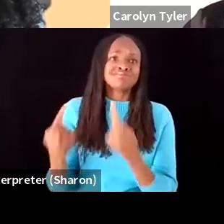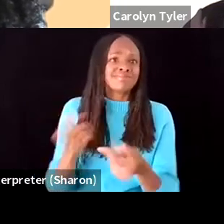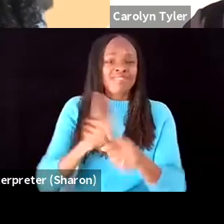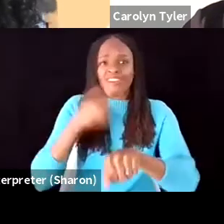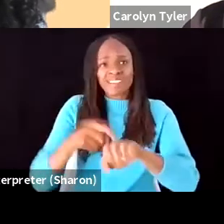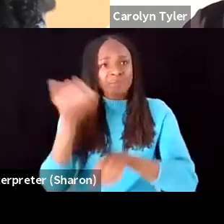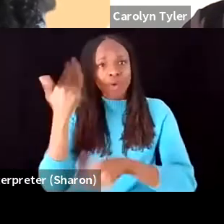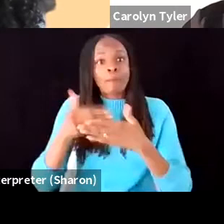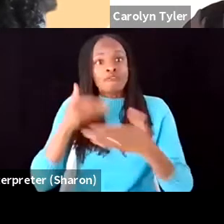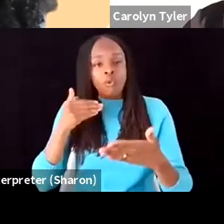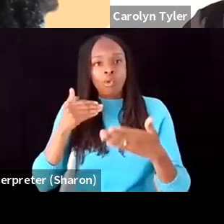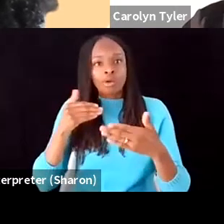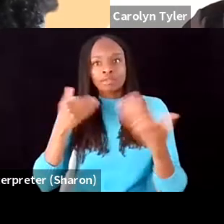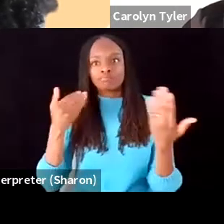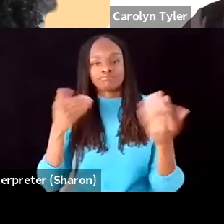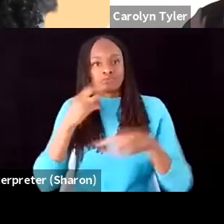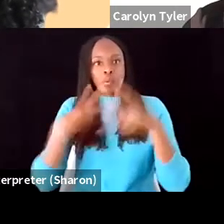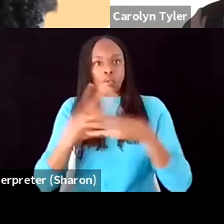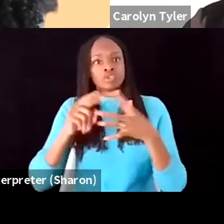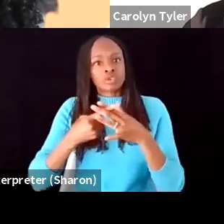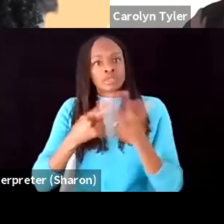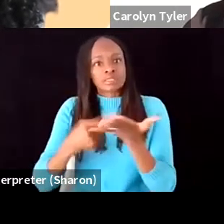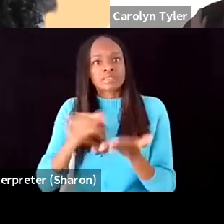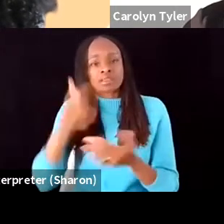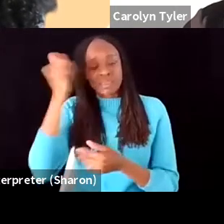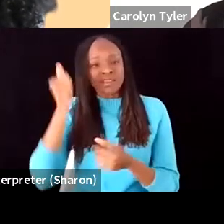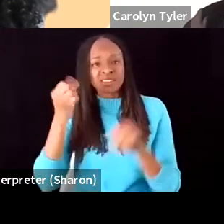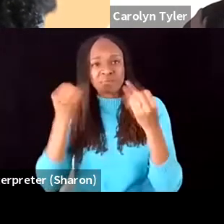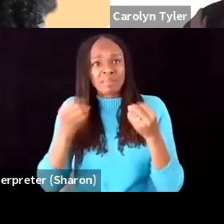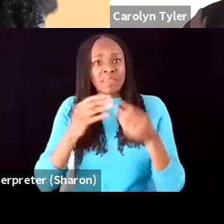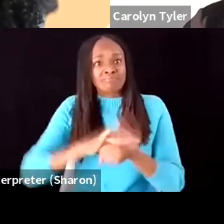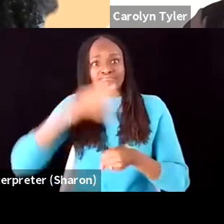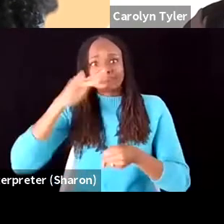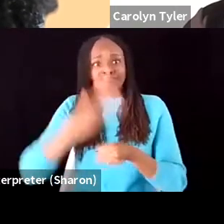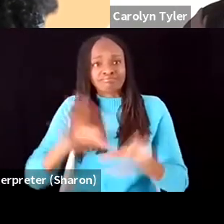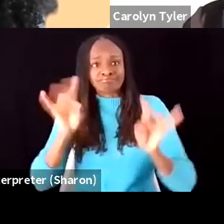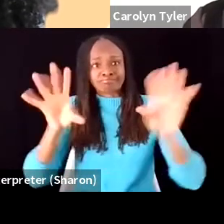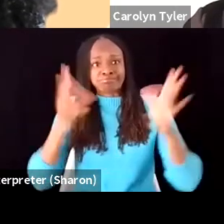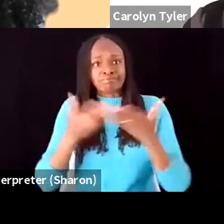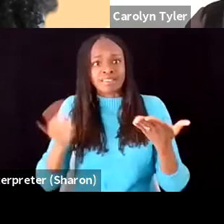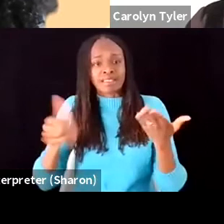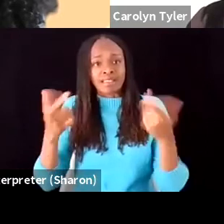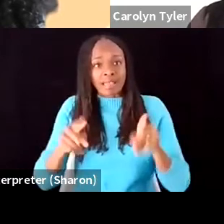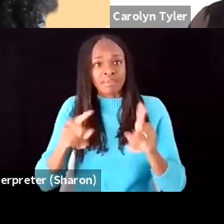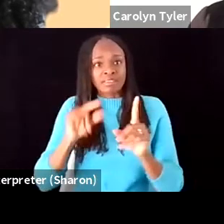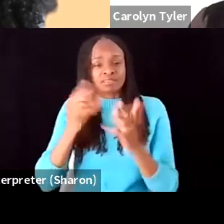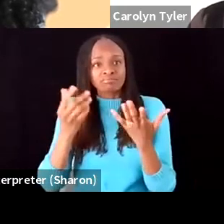conversation, you know, because of the crises, multiple crises, George Floyd being the biggest that brought on this conversation.